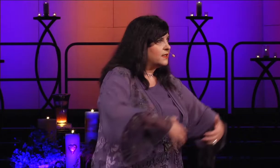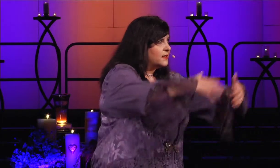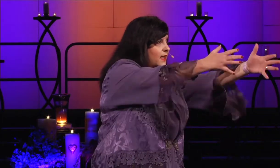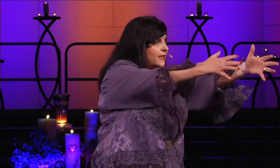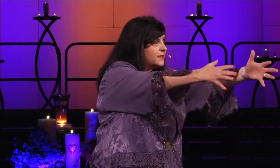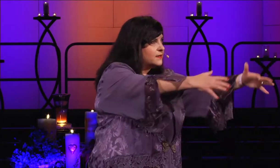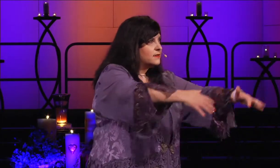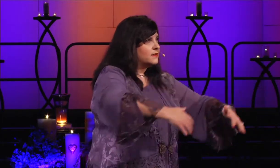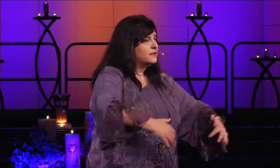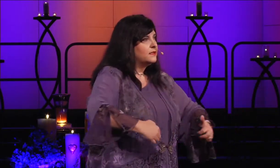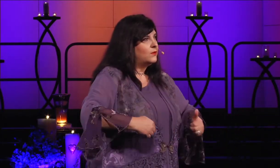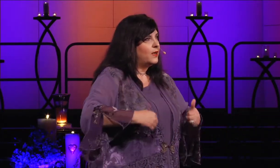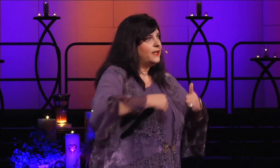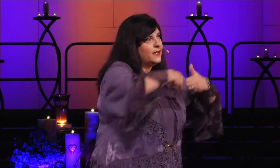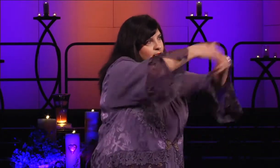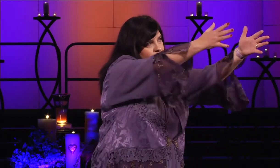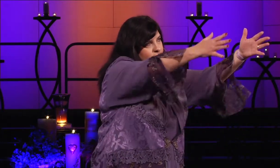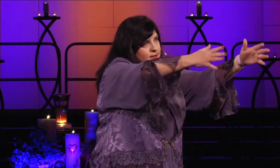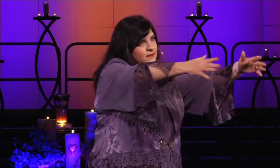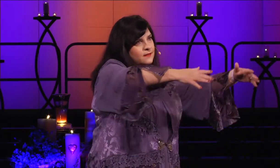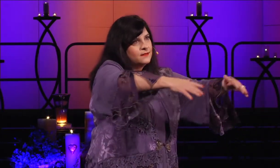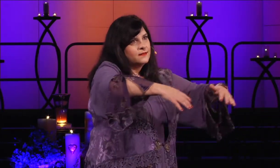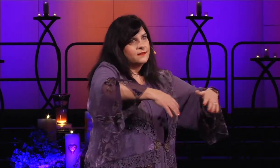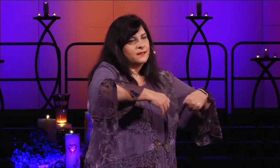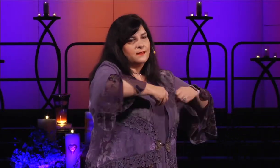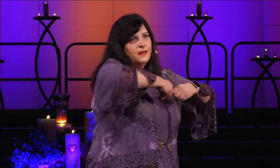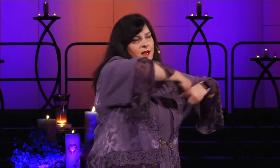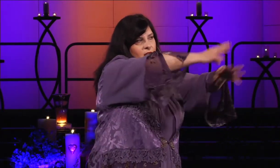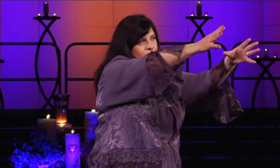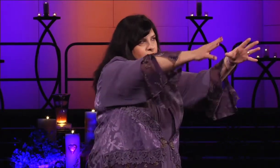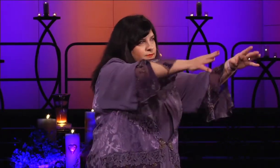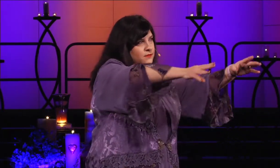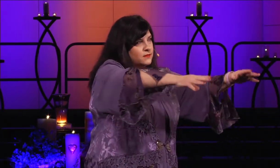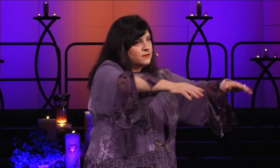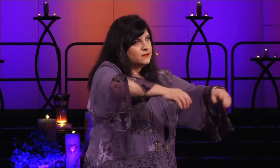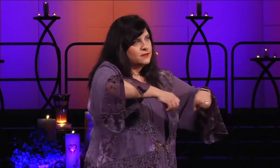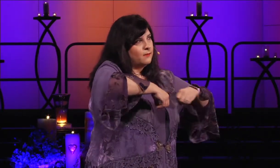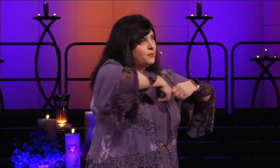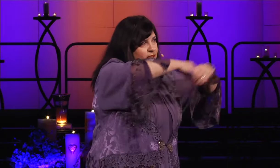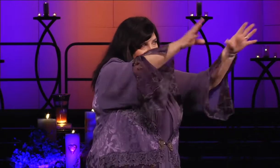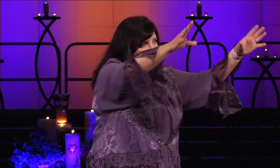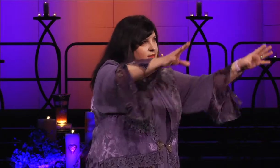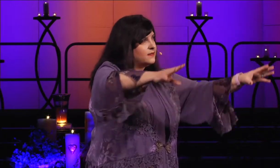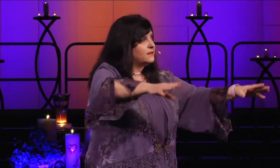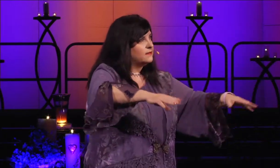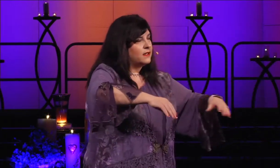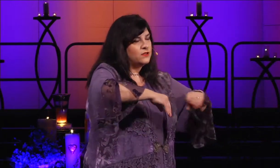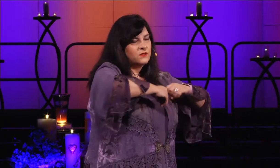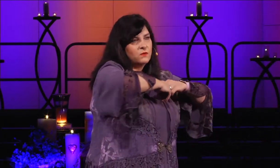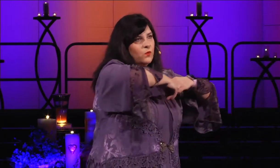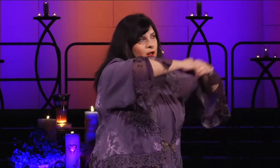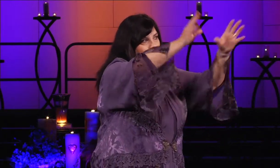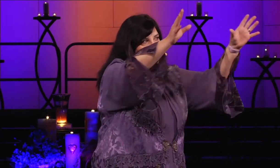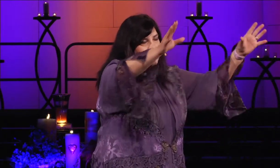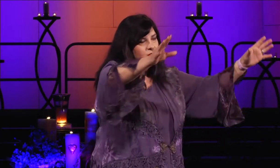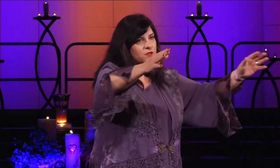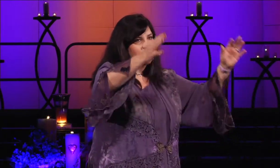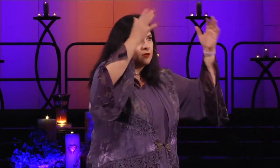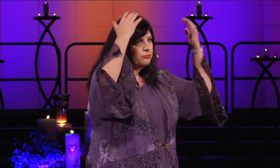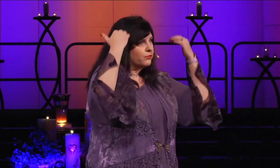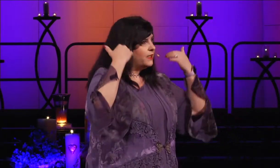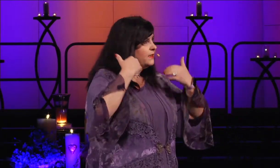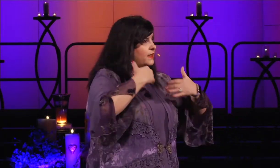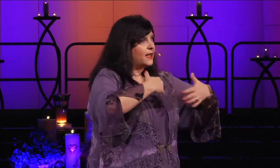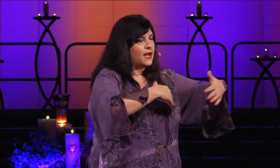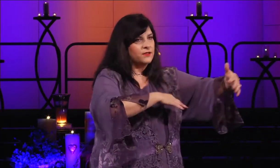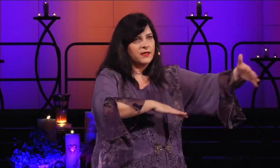started sending light, white light, and love, and peace, and just well-being, and just